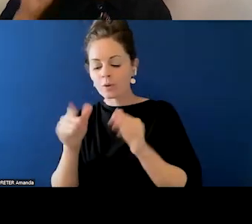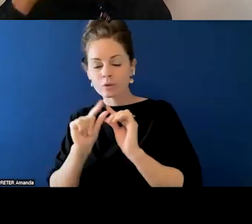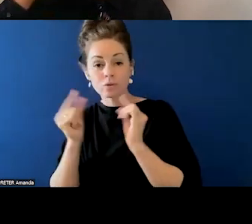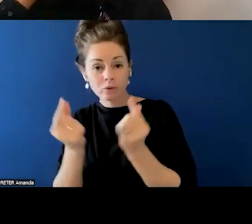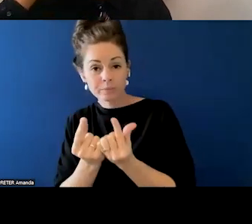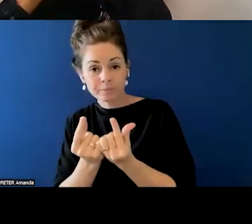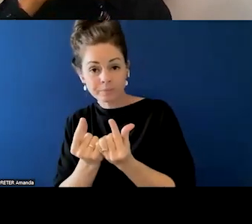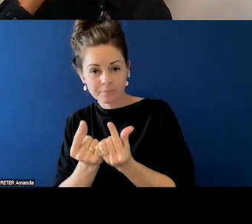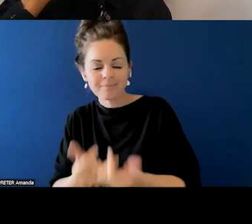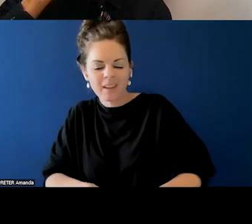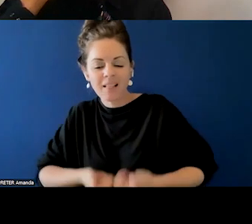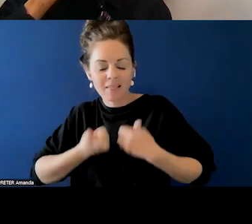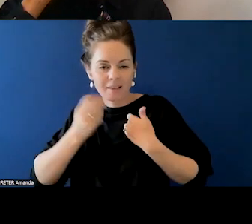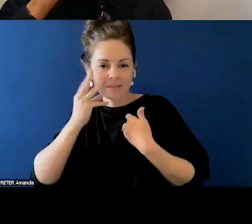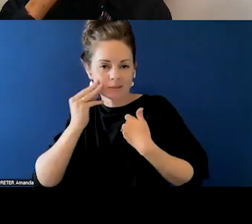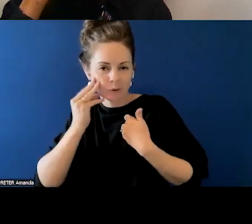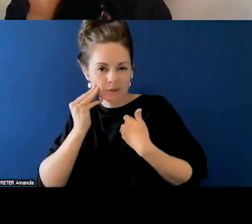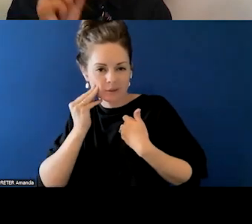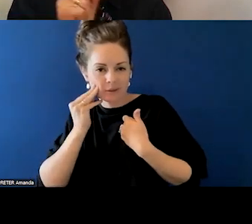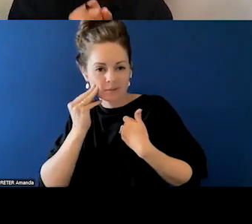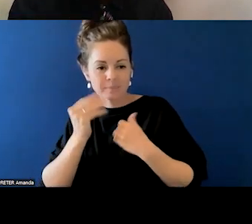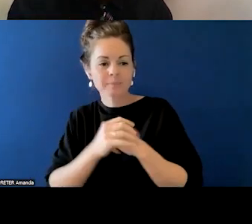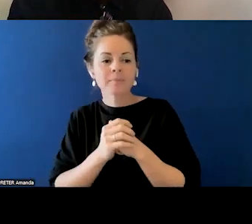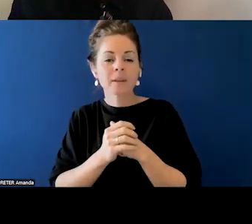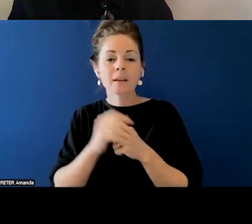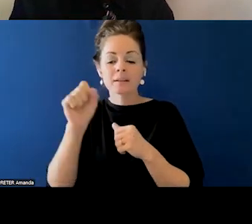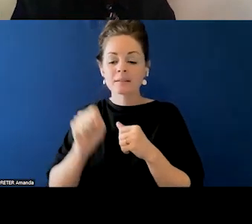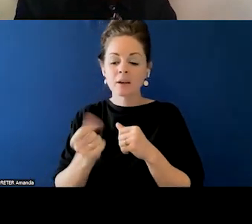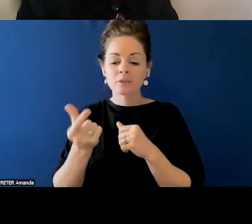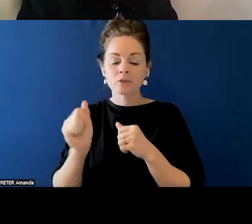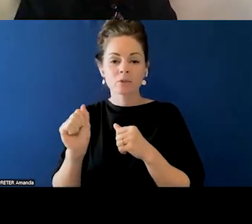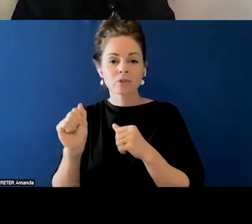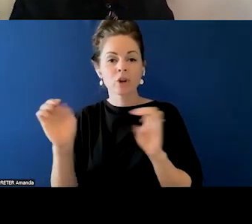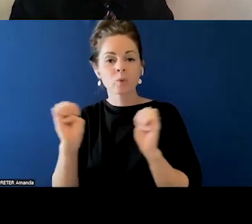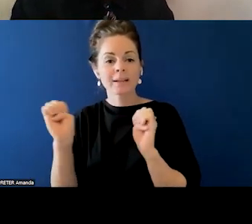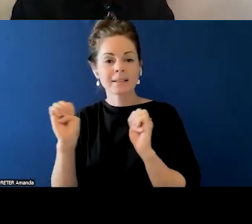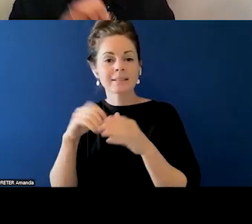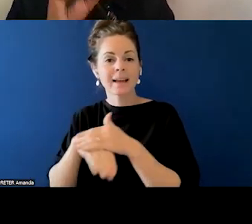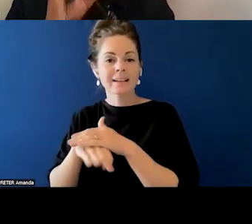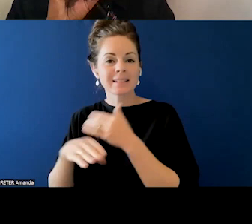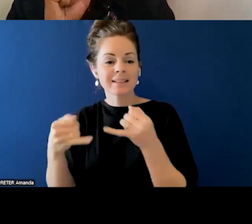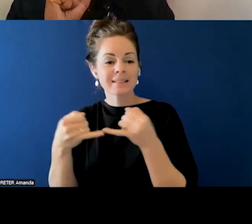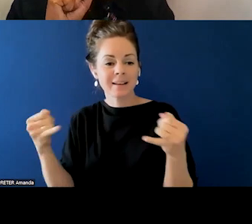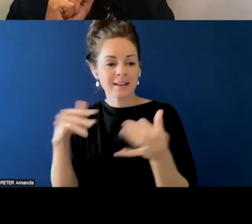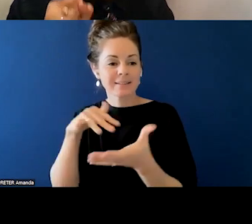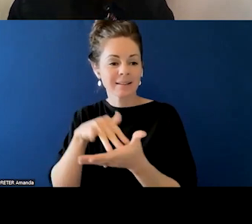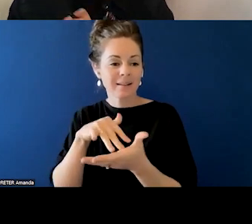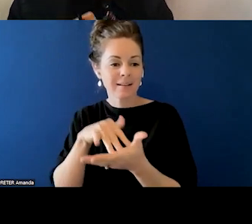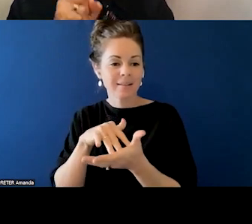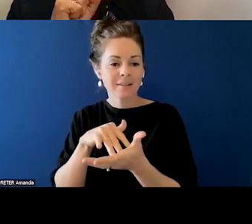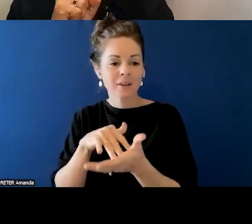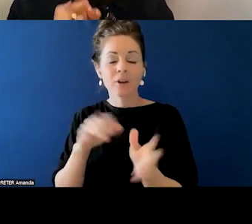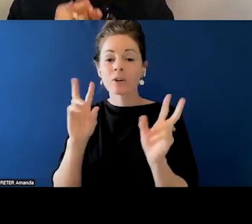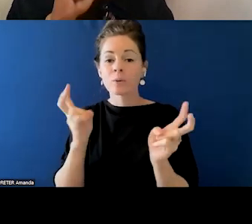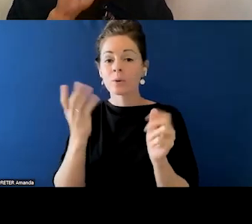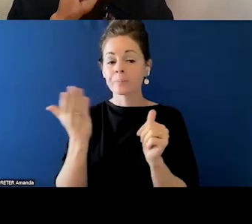with lived experience when there was a South Georgia crisis and access line implementation study. And the quote